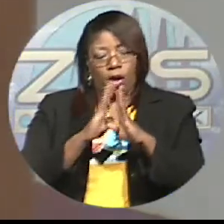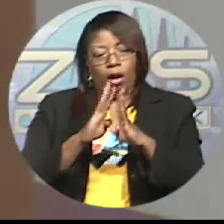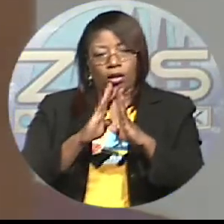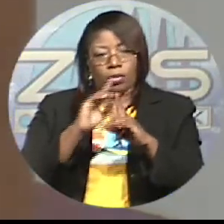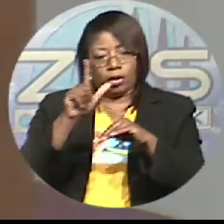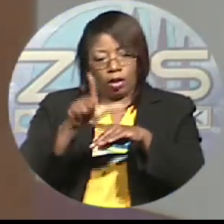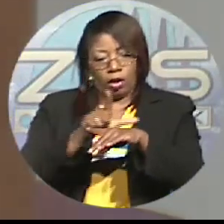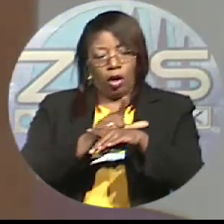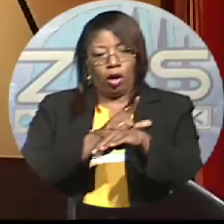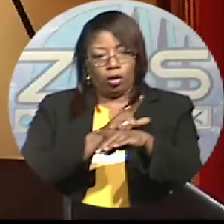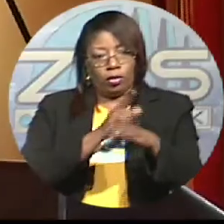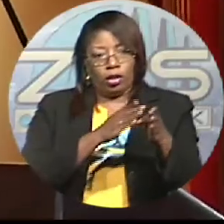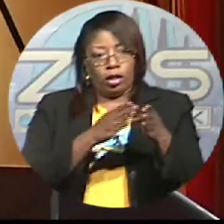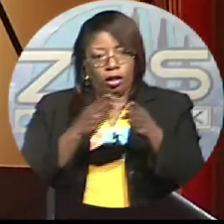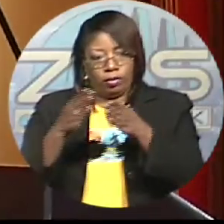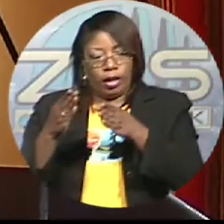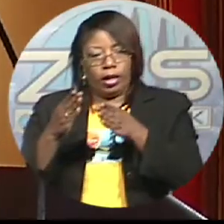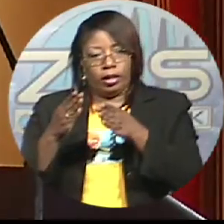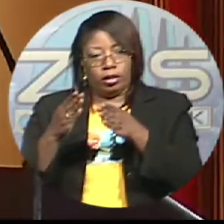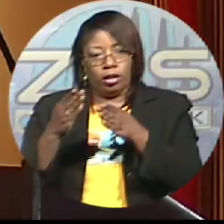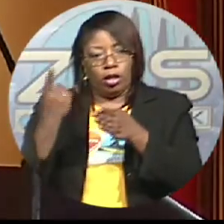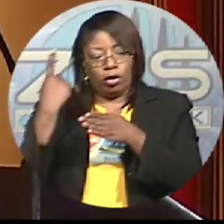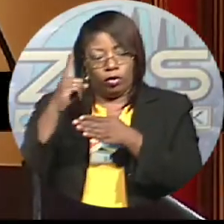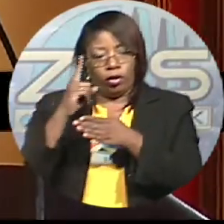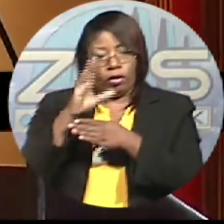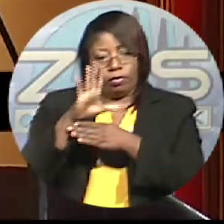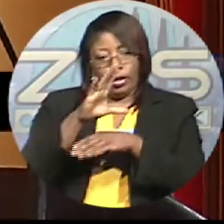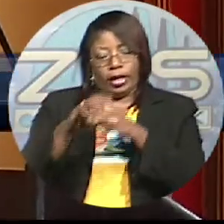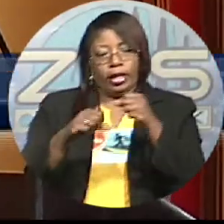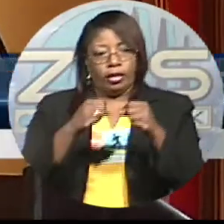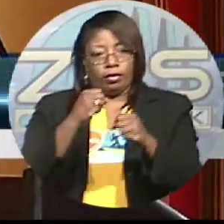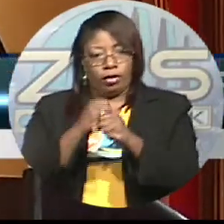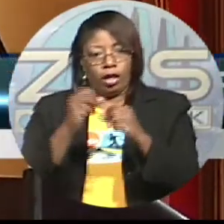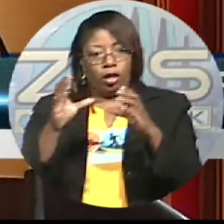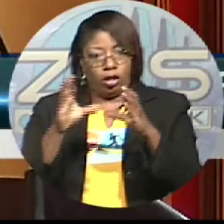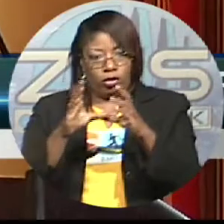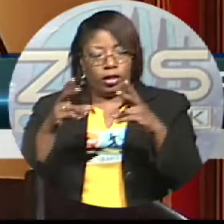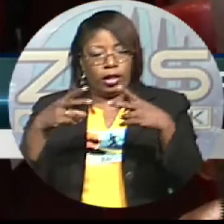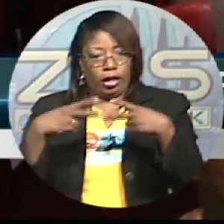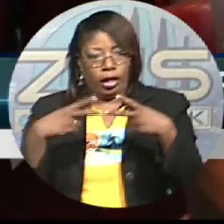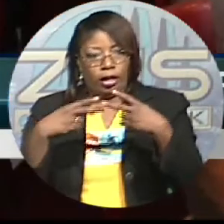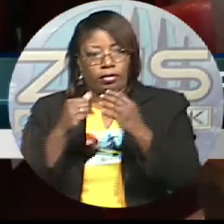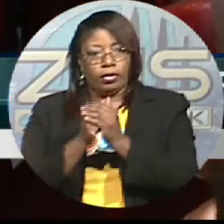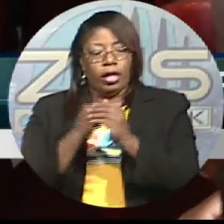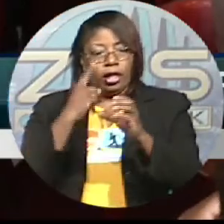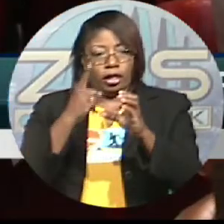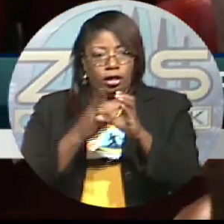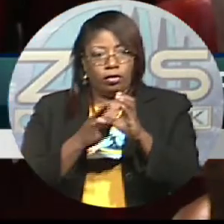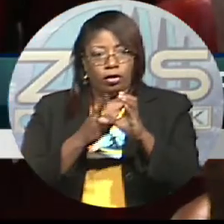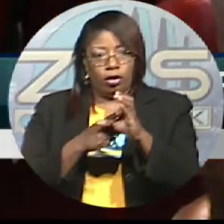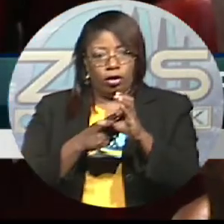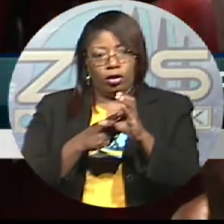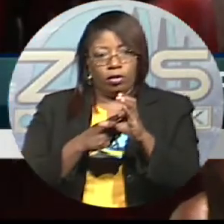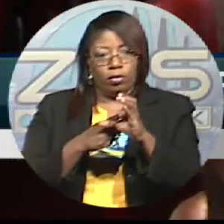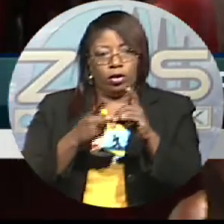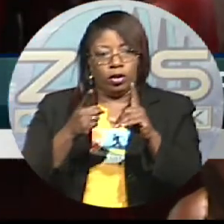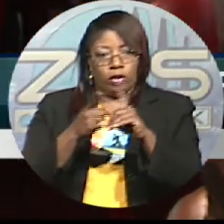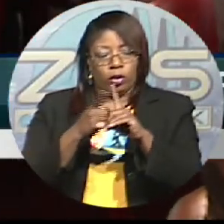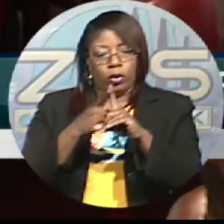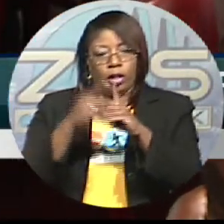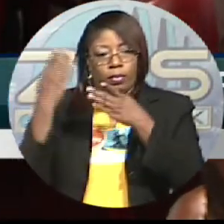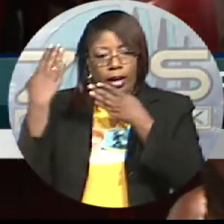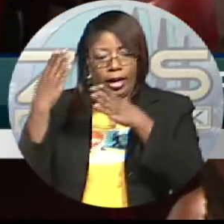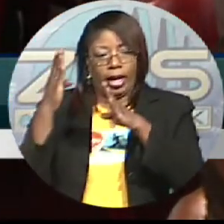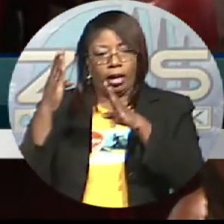long-term plans for the facility over the course of its 5-year contract. President Gerhard Buggs confirmed to the Bahamas Society of Engineers